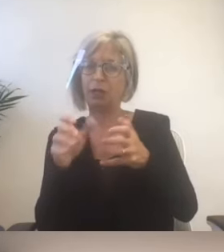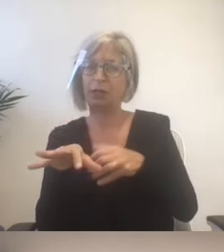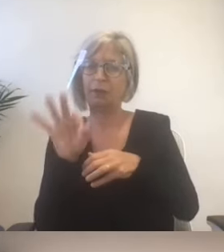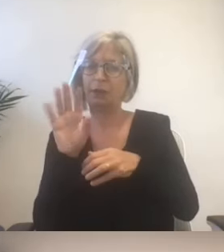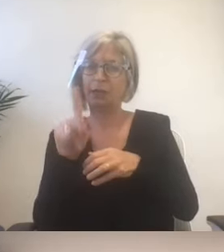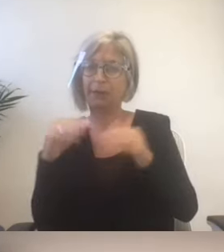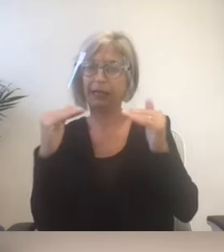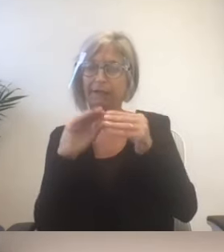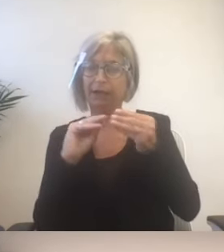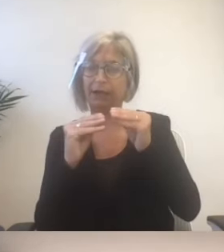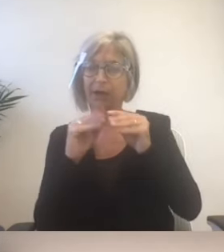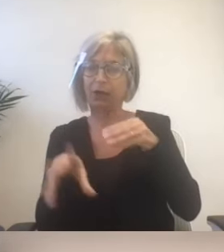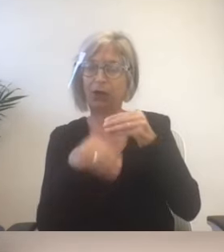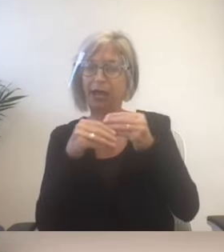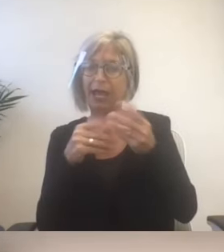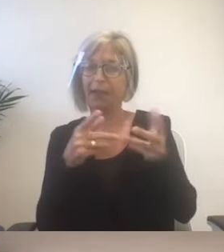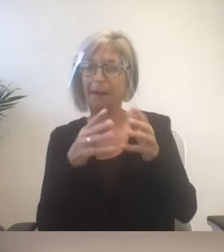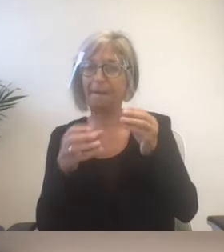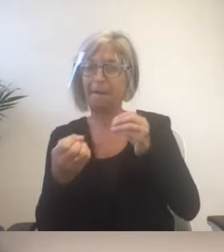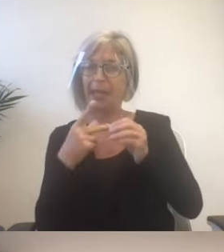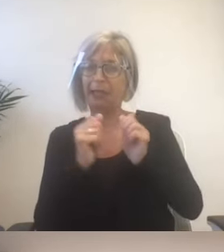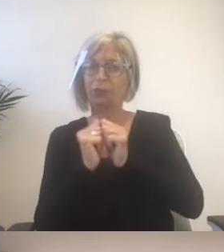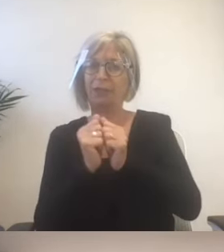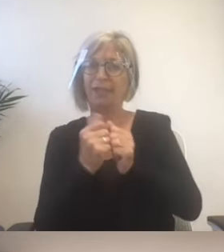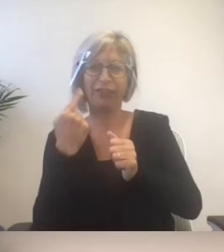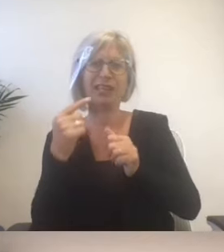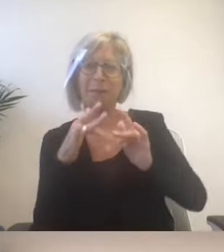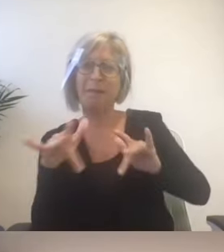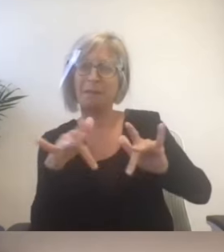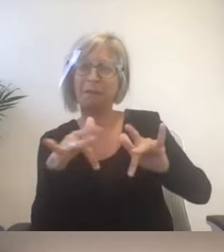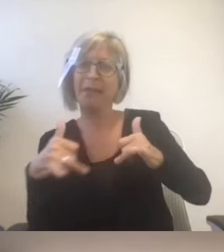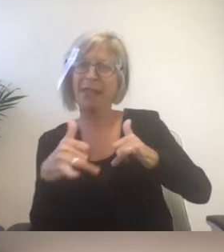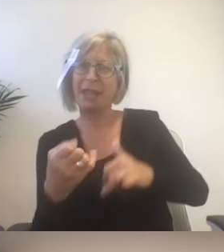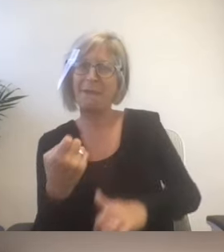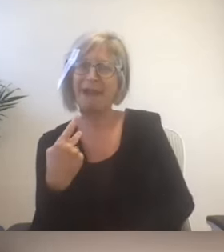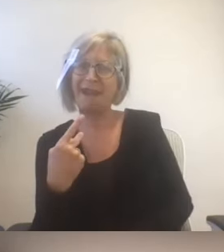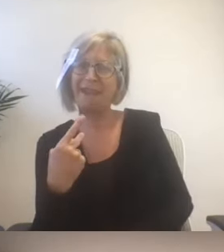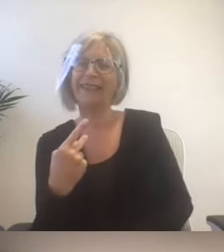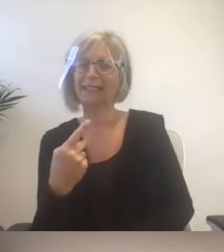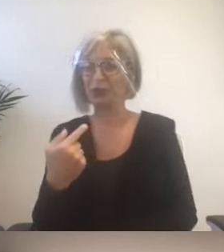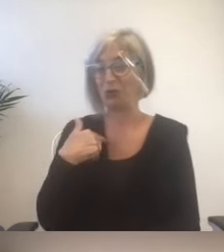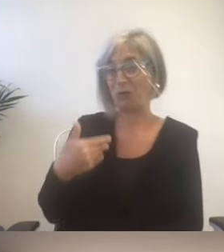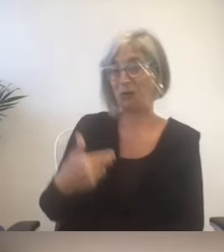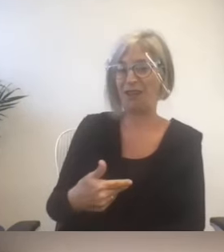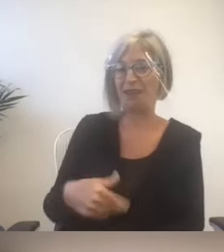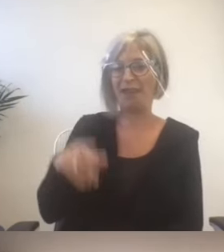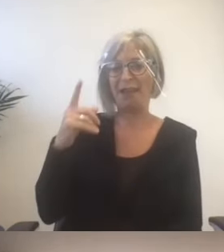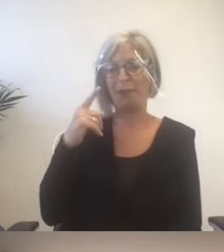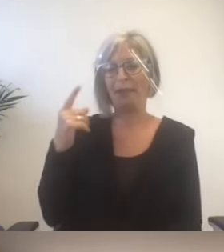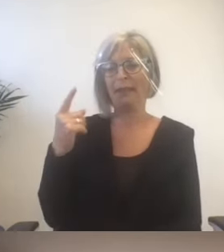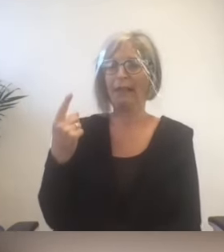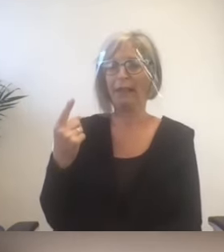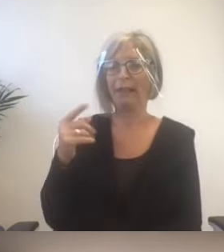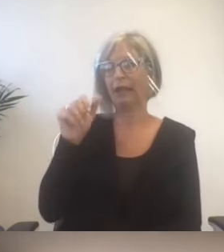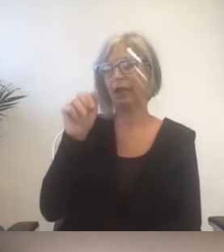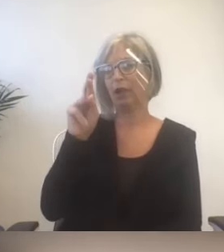the even numbers, and then I want to add them back together. Okay, so hearing that played back to me, I'm thinking a for loop, I'm thinking